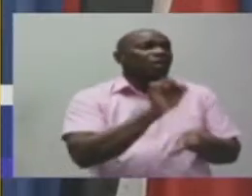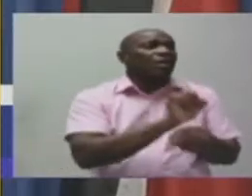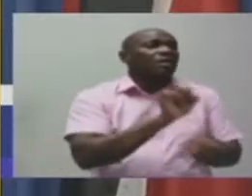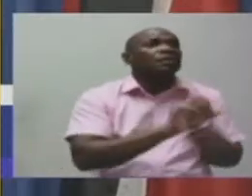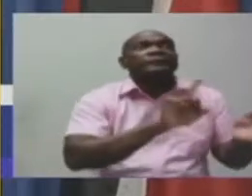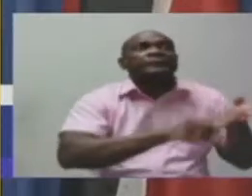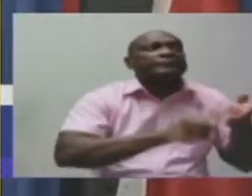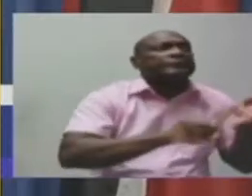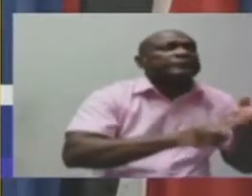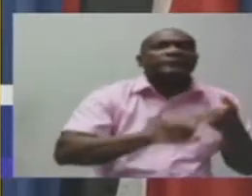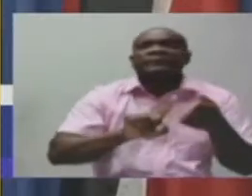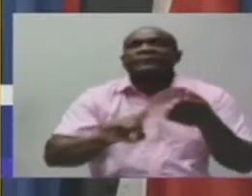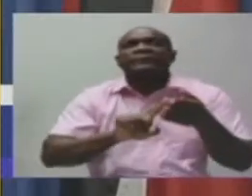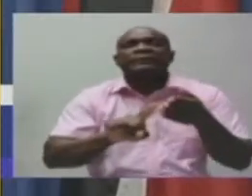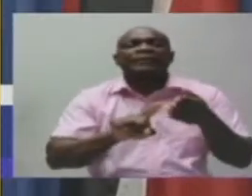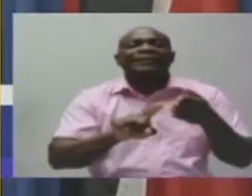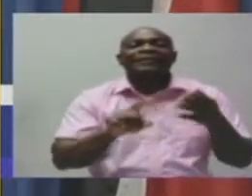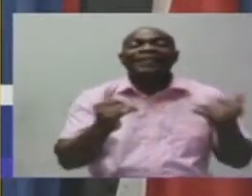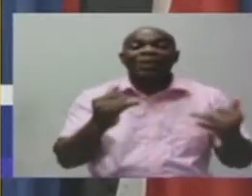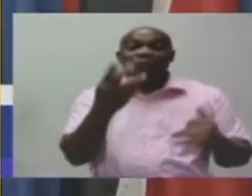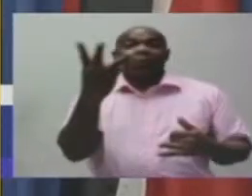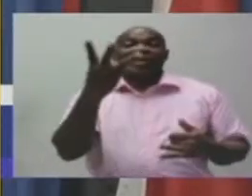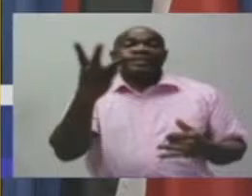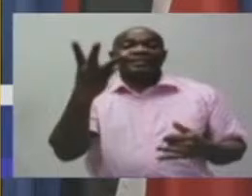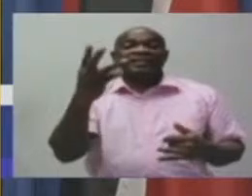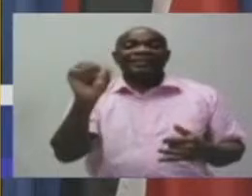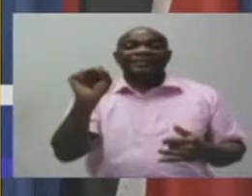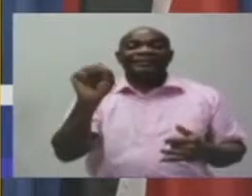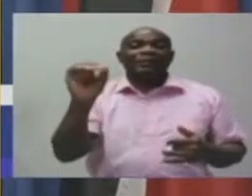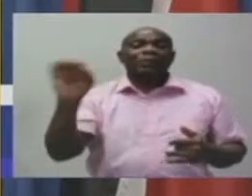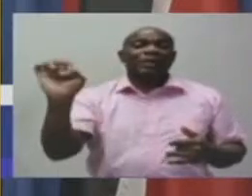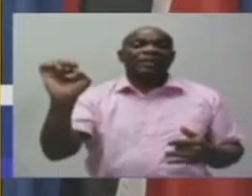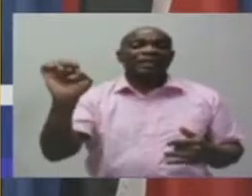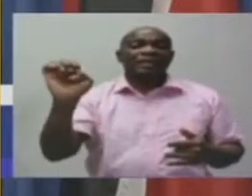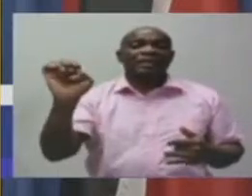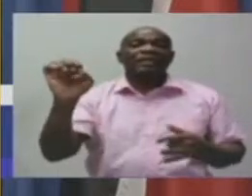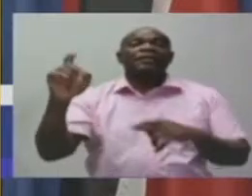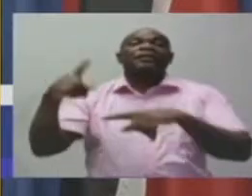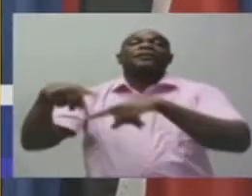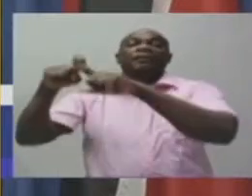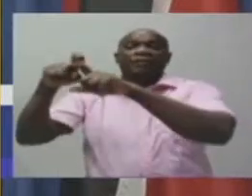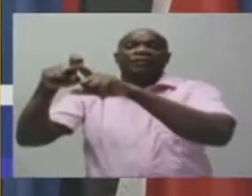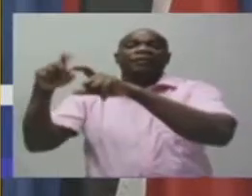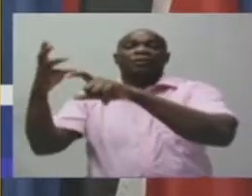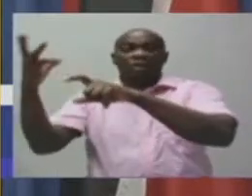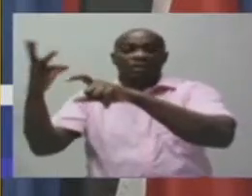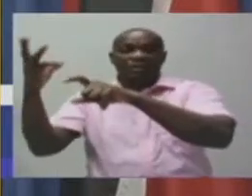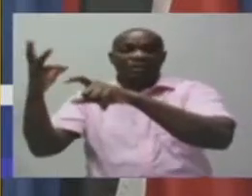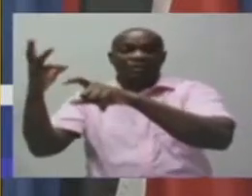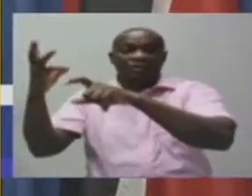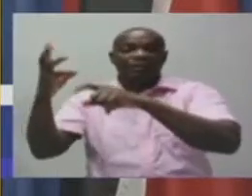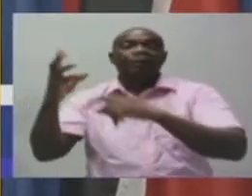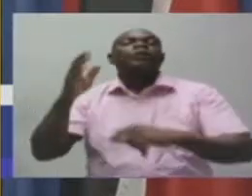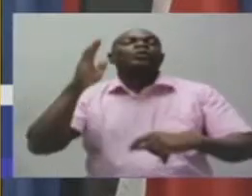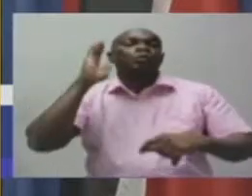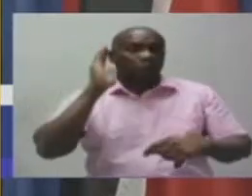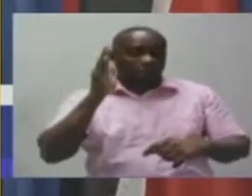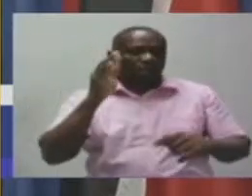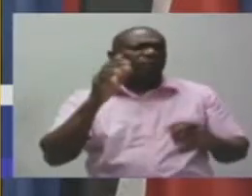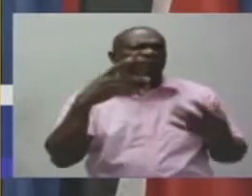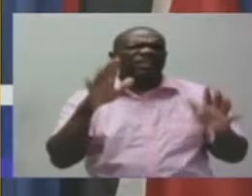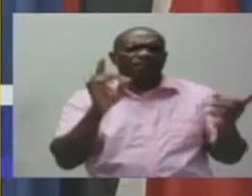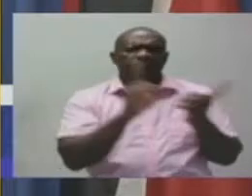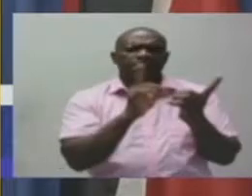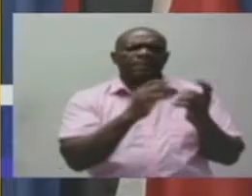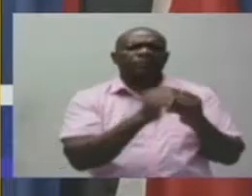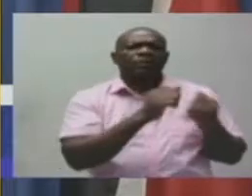on Wednesday, we will, and I've already met with the Minister of National Security, who I think would be off to talk